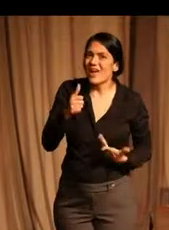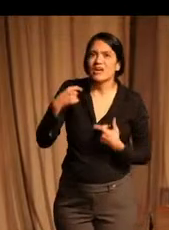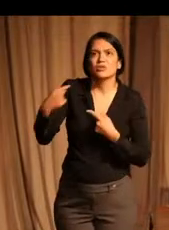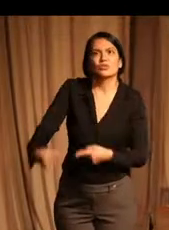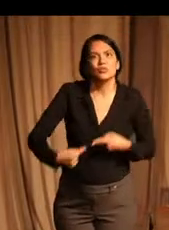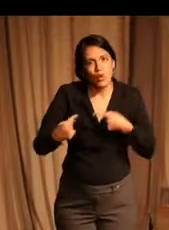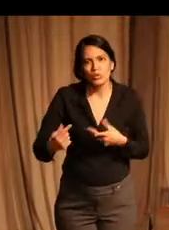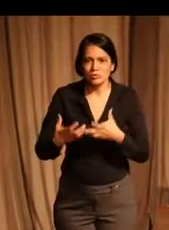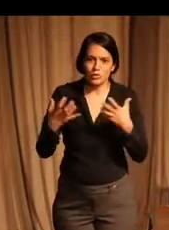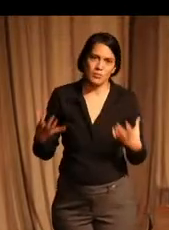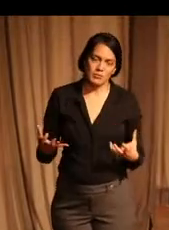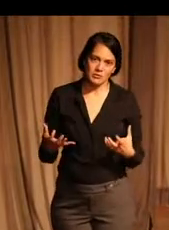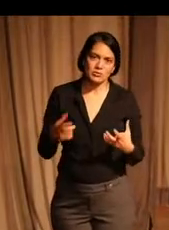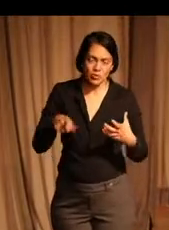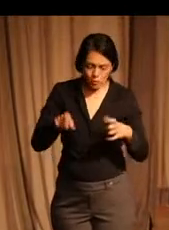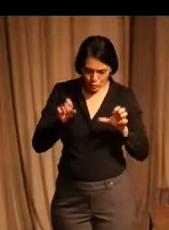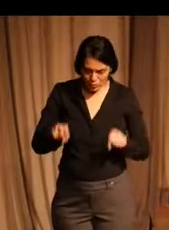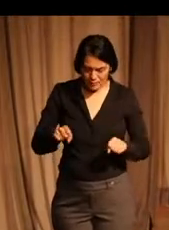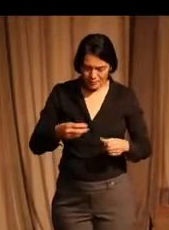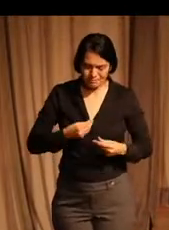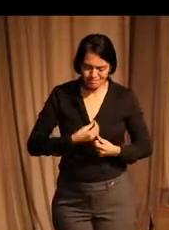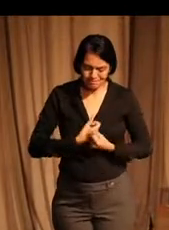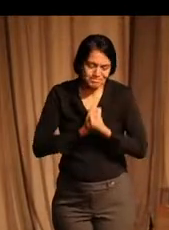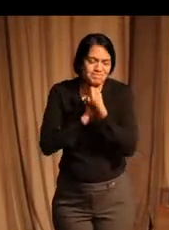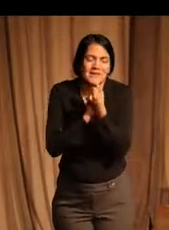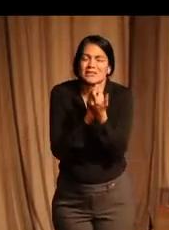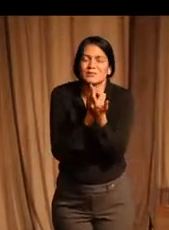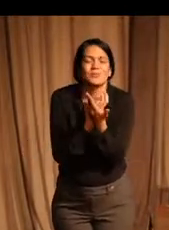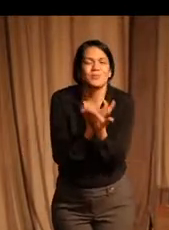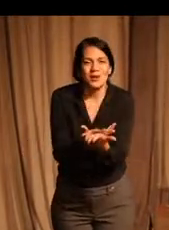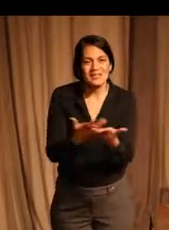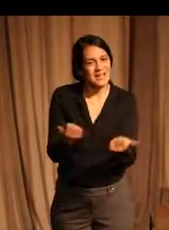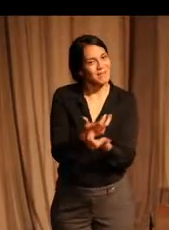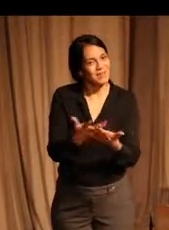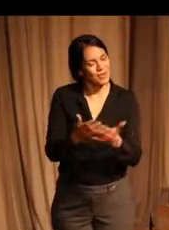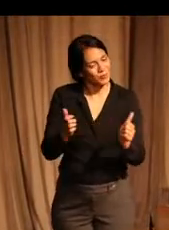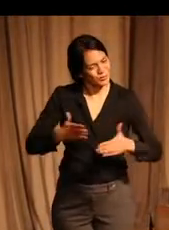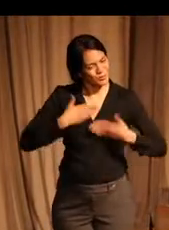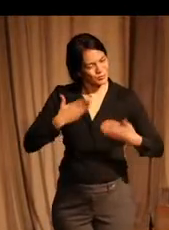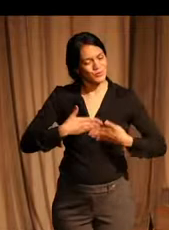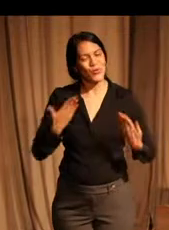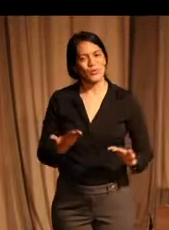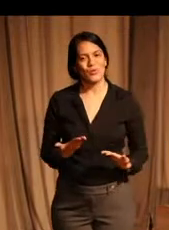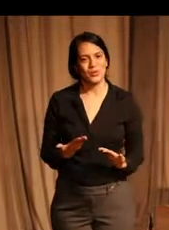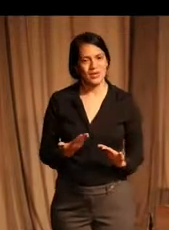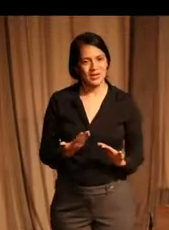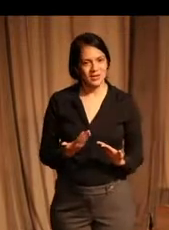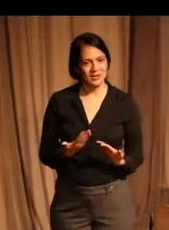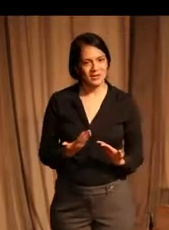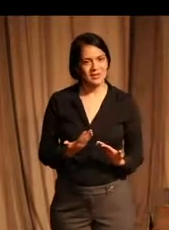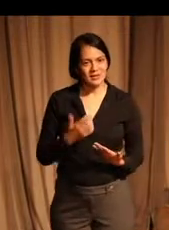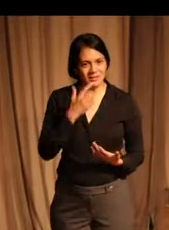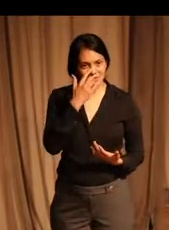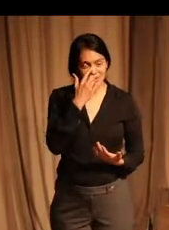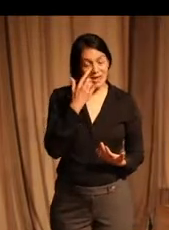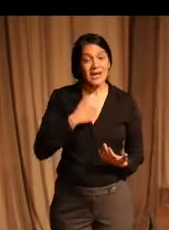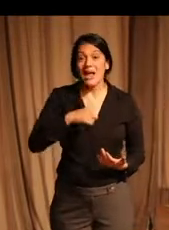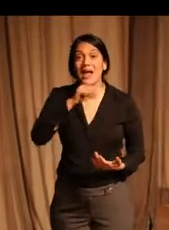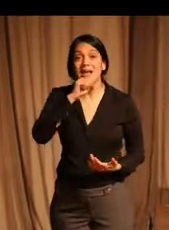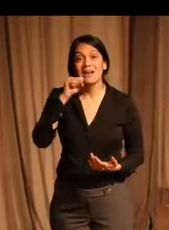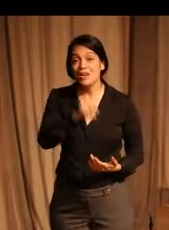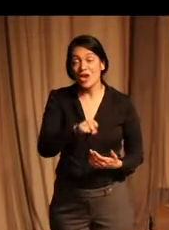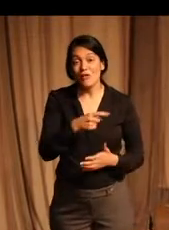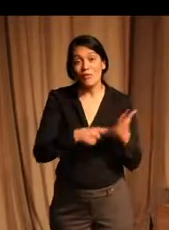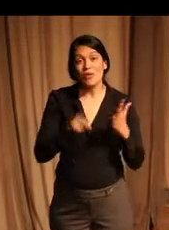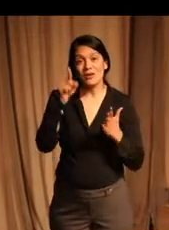that you just open your inbox and it's a bunch of people trying to pay you to do exactly what you're doing. And I really loved when you